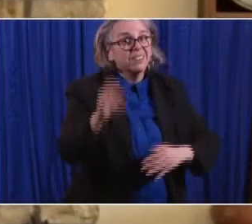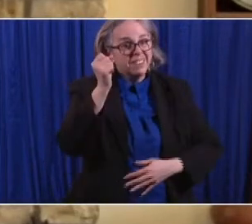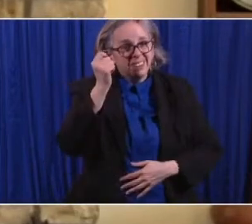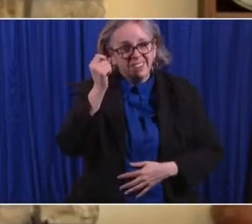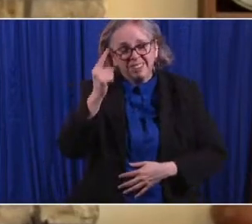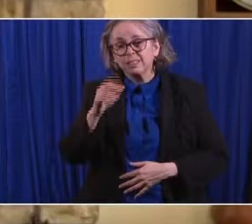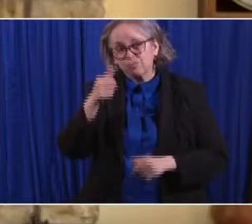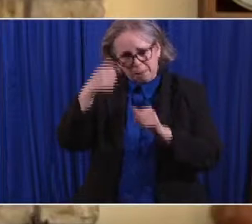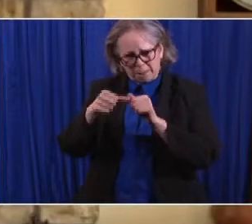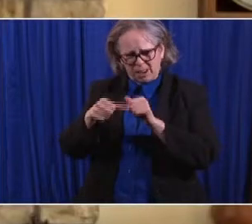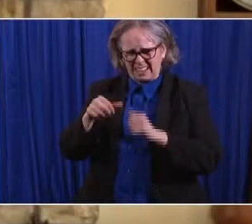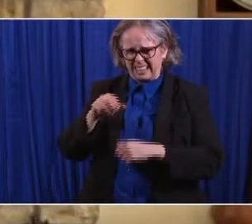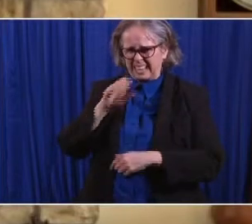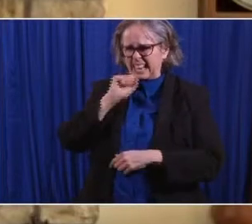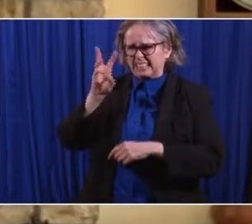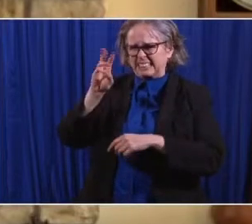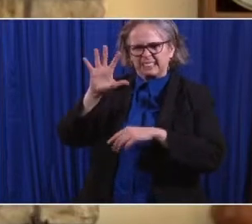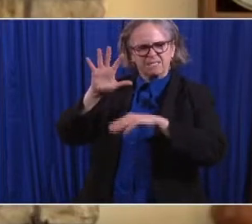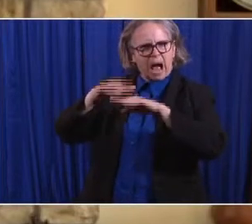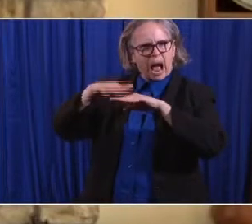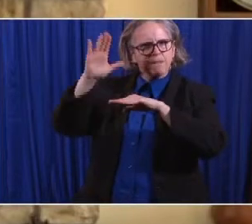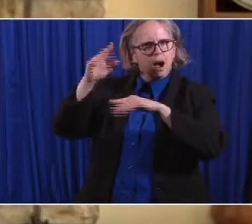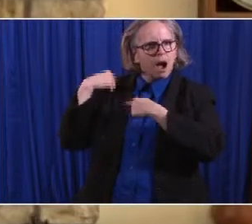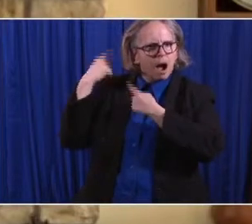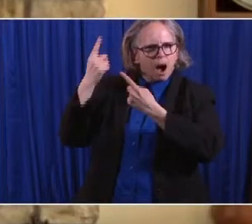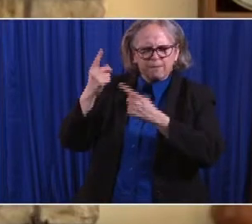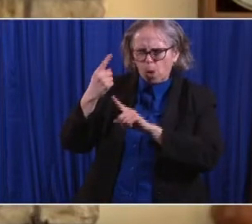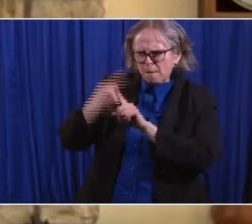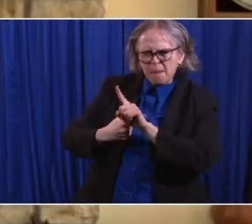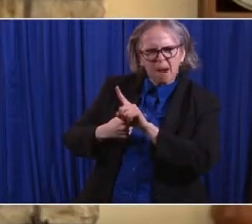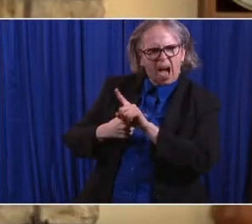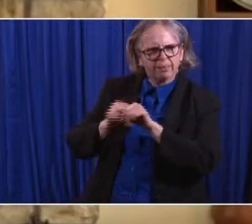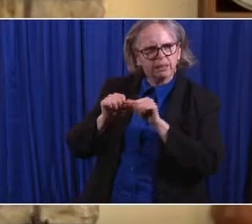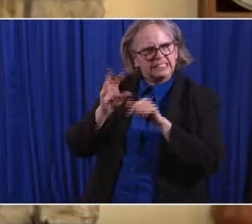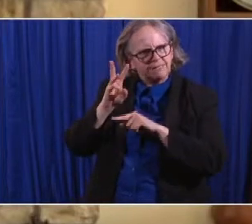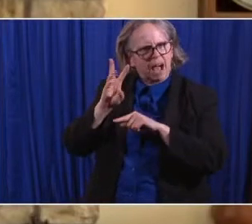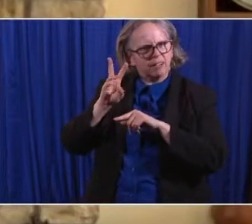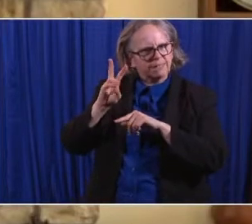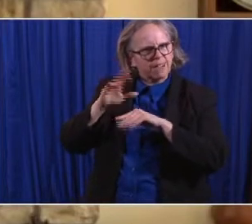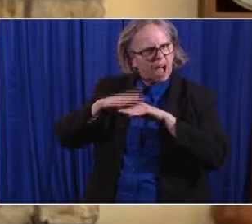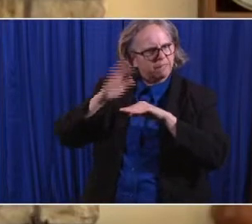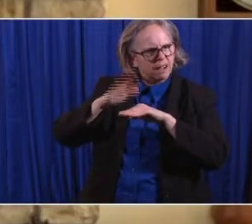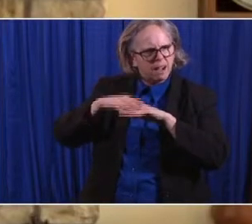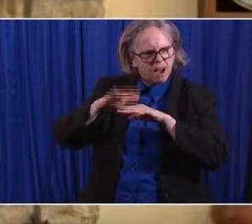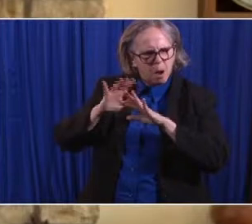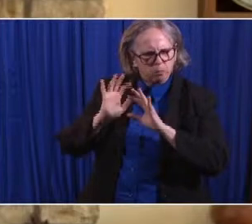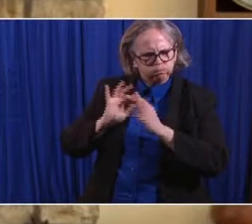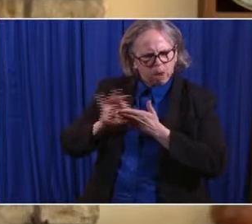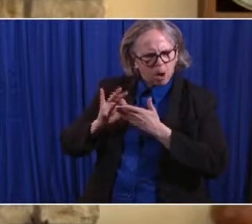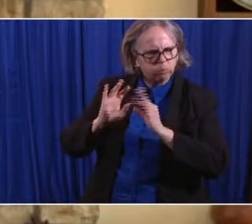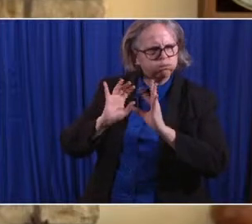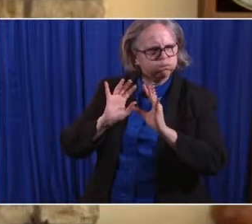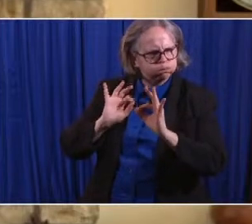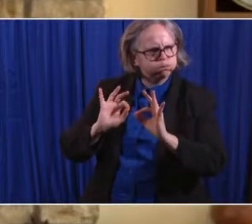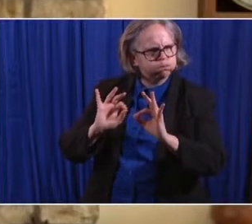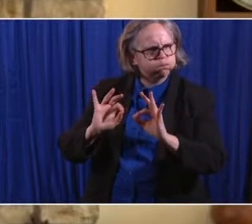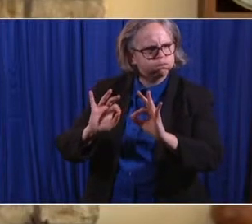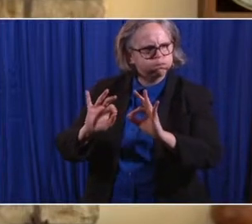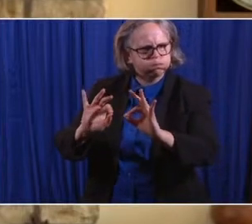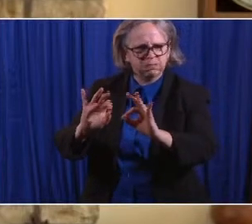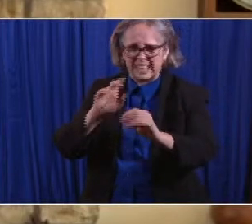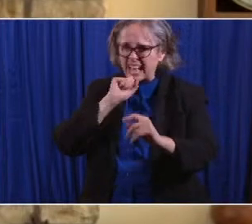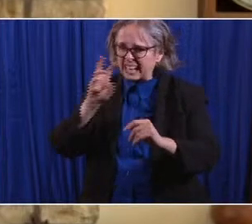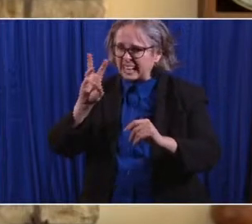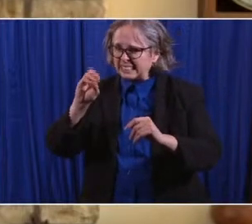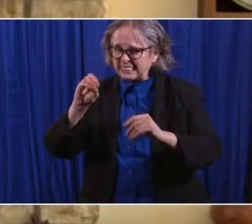to a month. And we think that was about the right period of time. I certainly do not anticipate that we're going to be